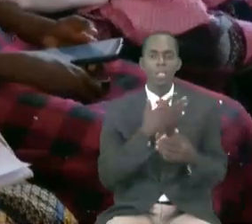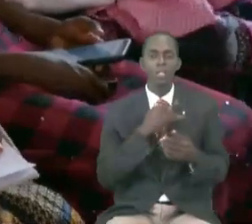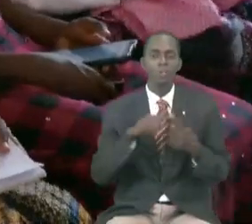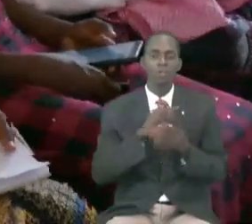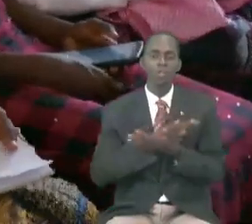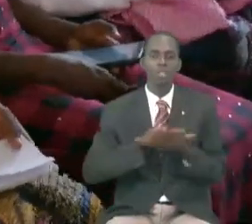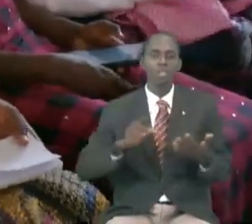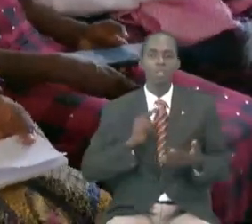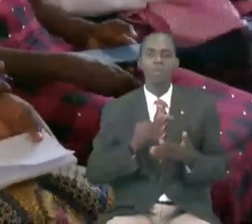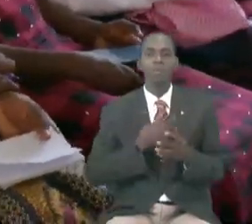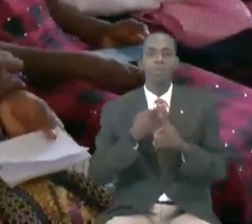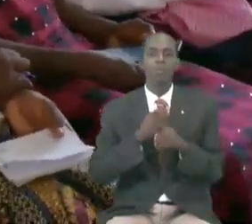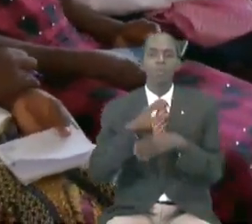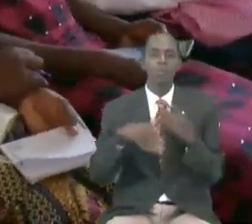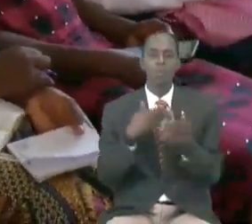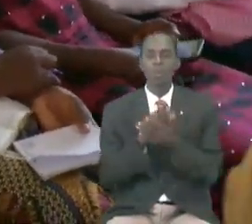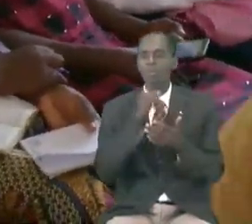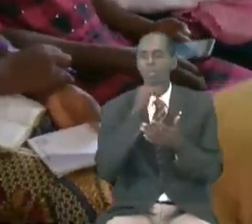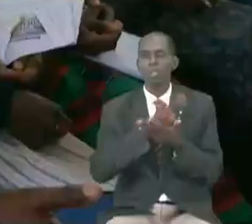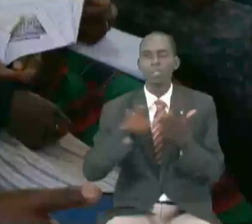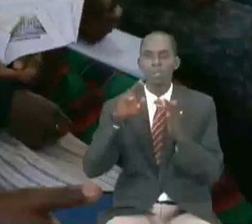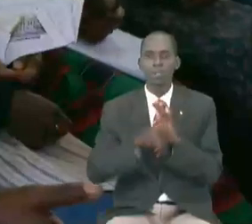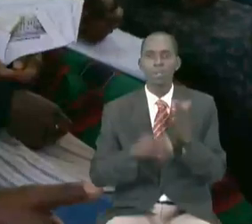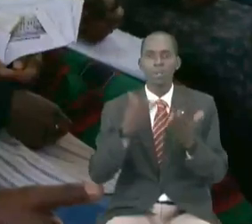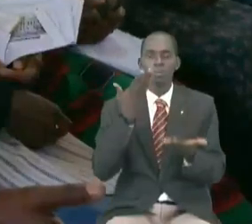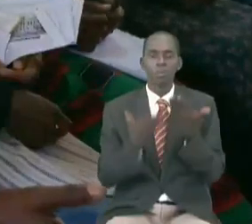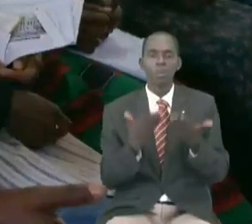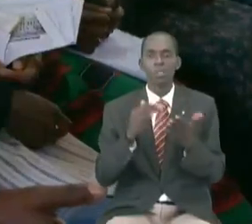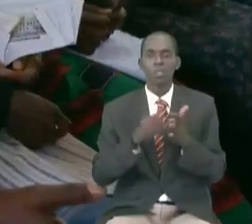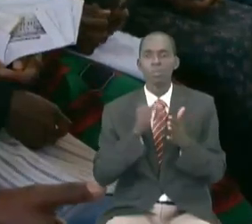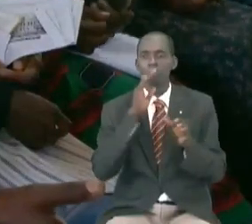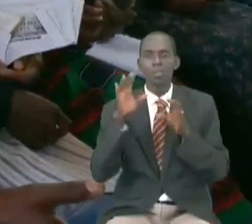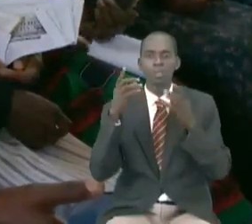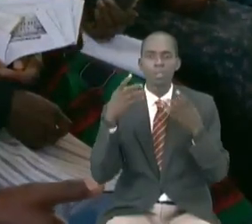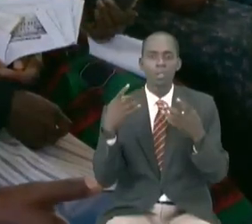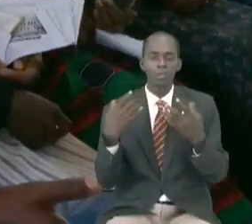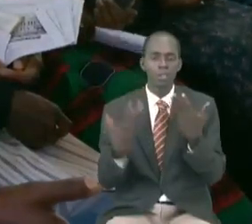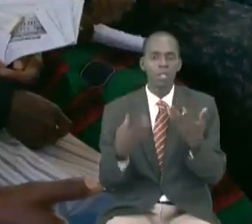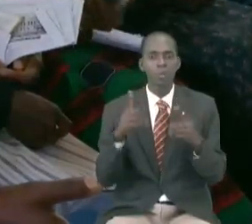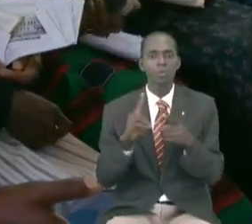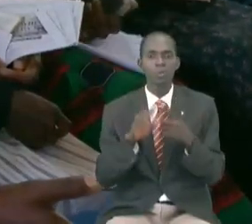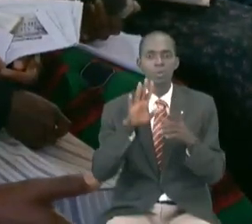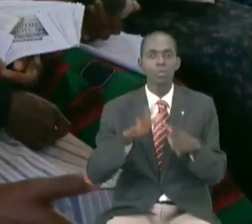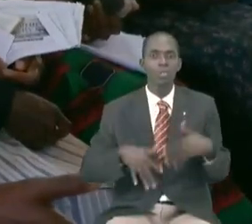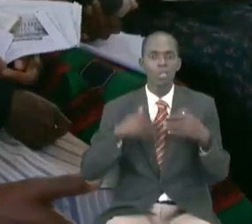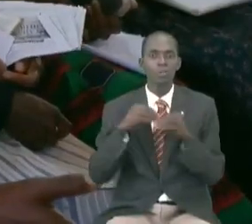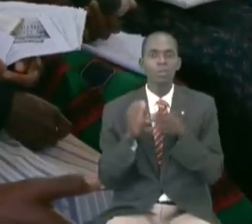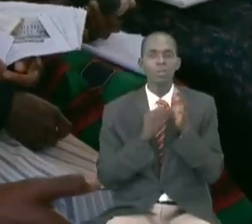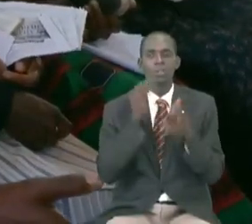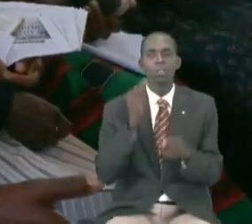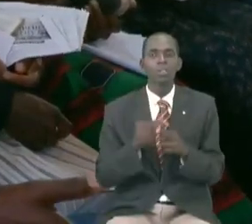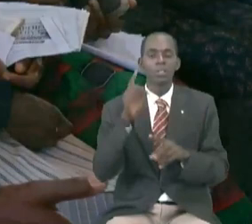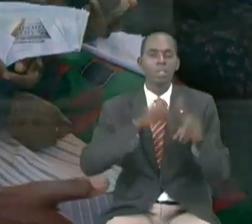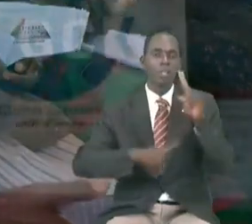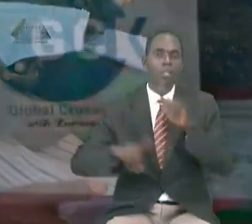name. And somebody shout amen. Amen. We're coming to number three here. Number three,